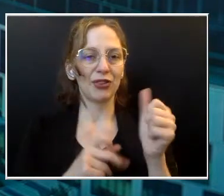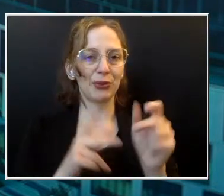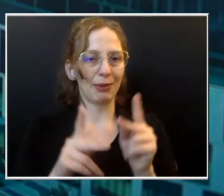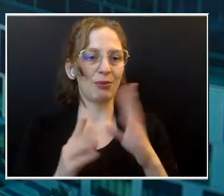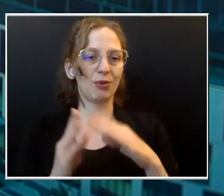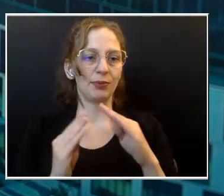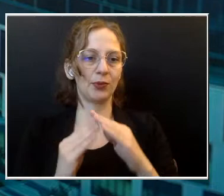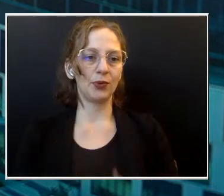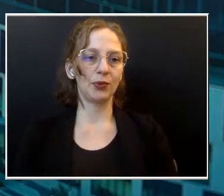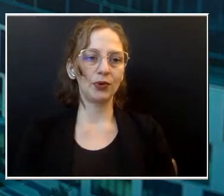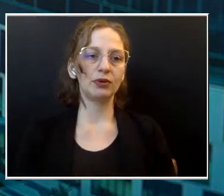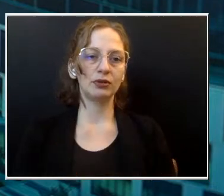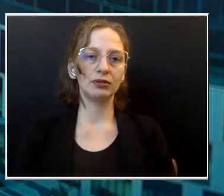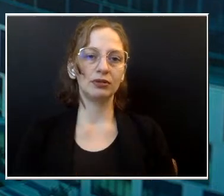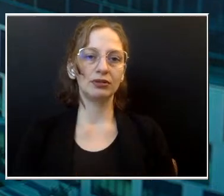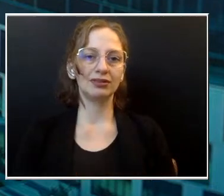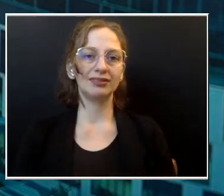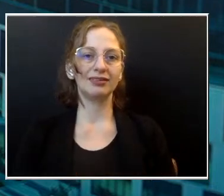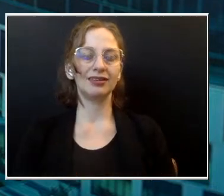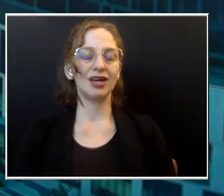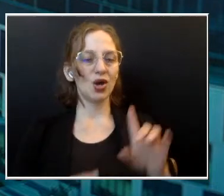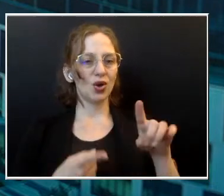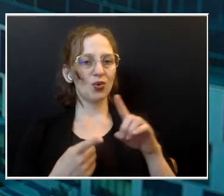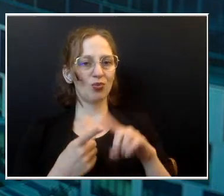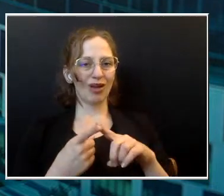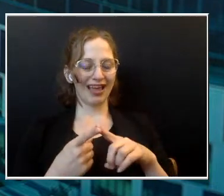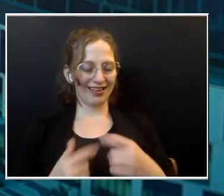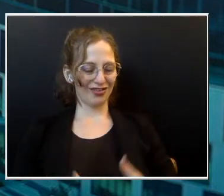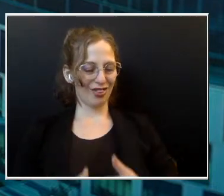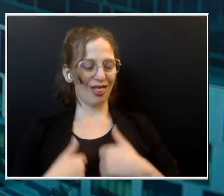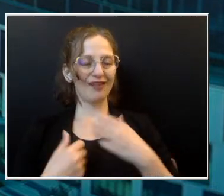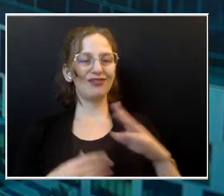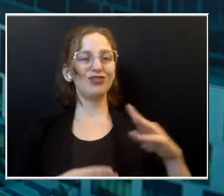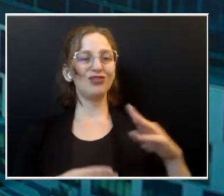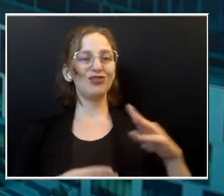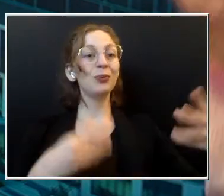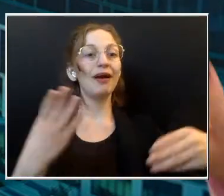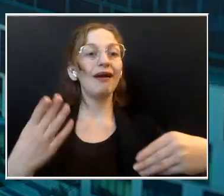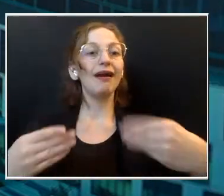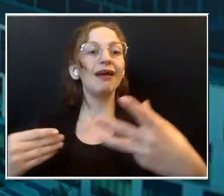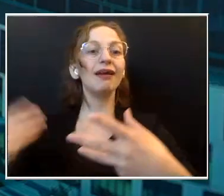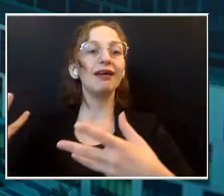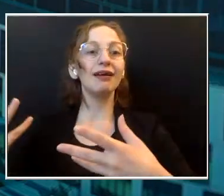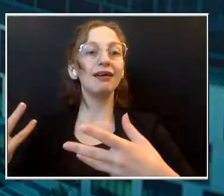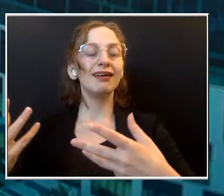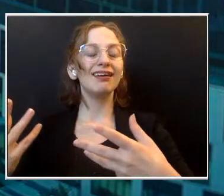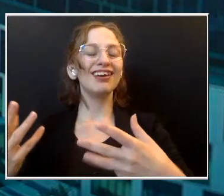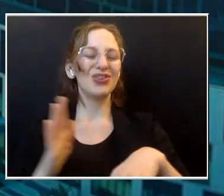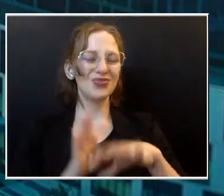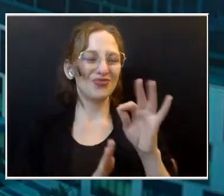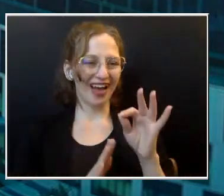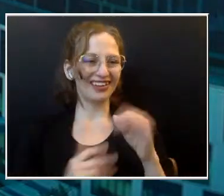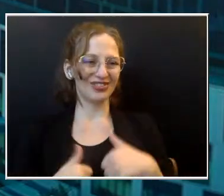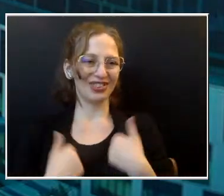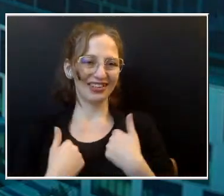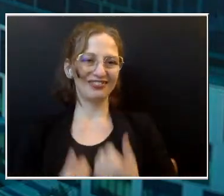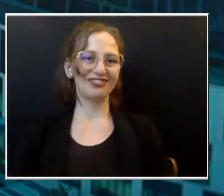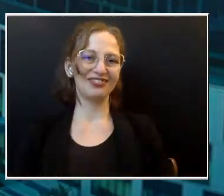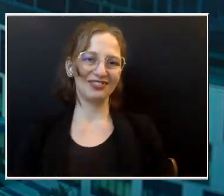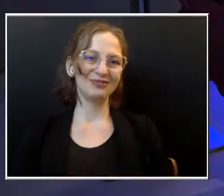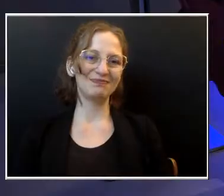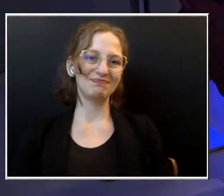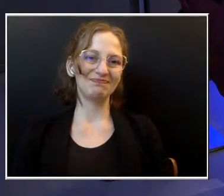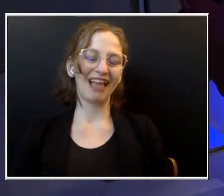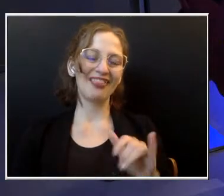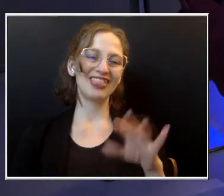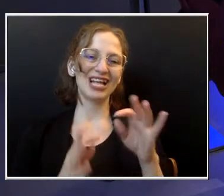find your life when you give it away, and there's such joy in that is worth more than maybe what our body looks like.